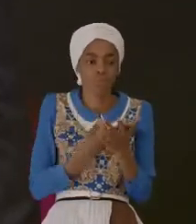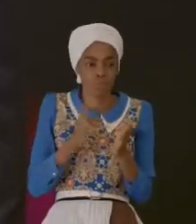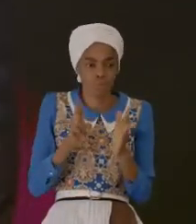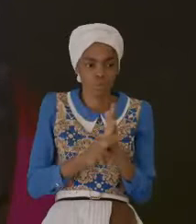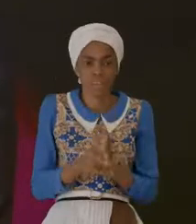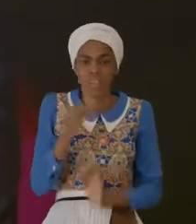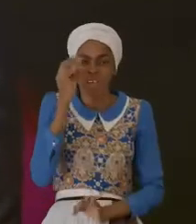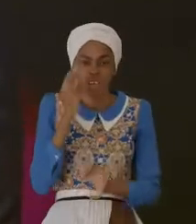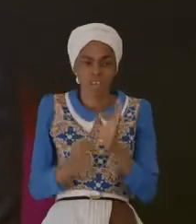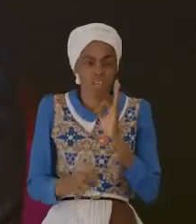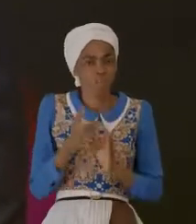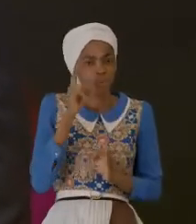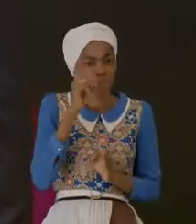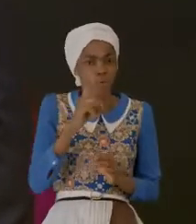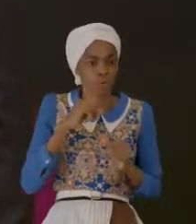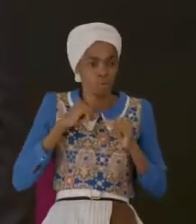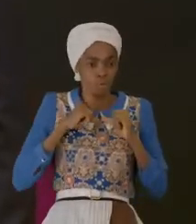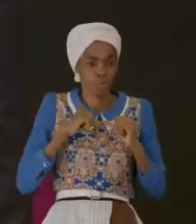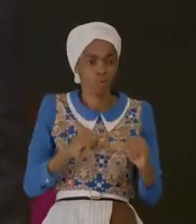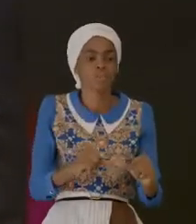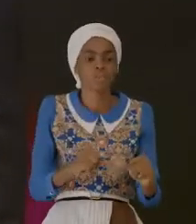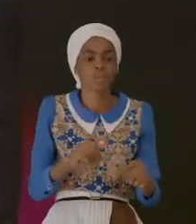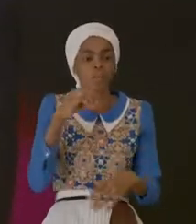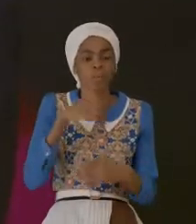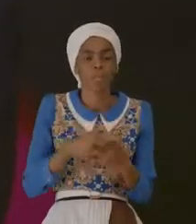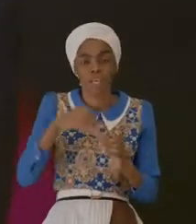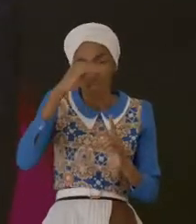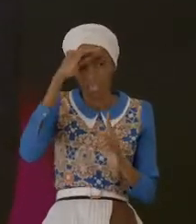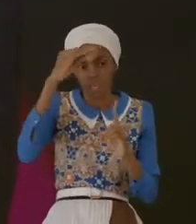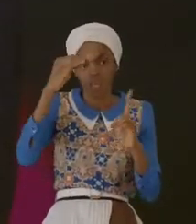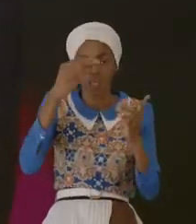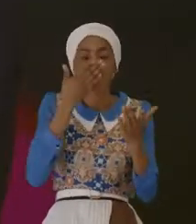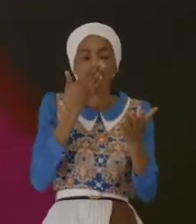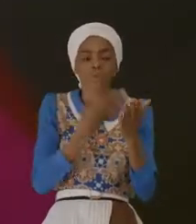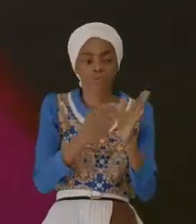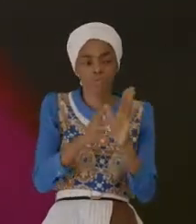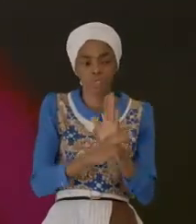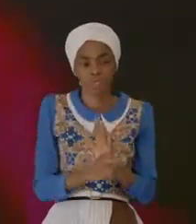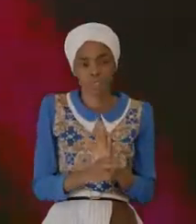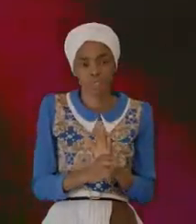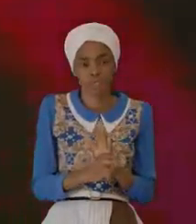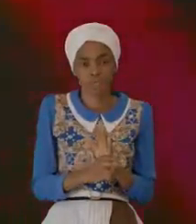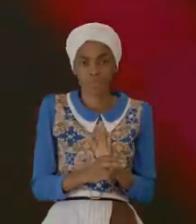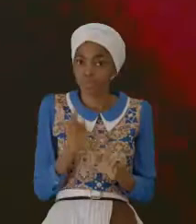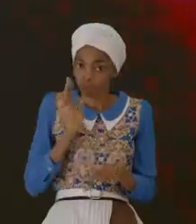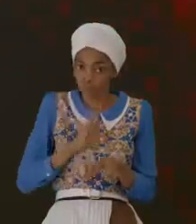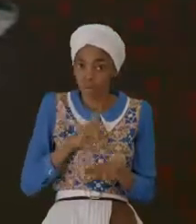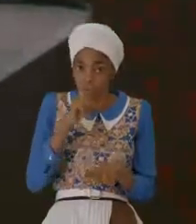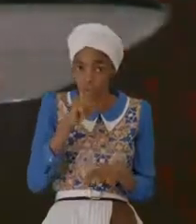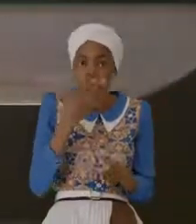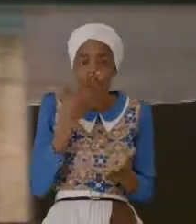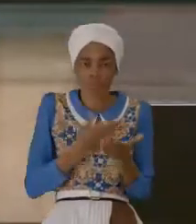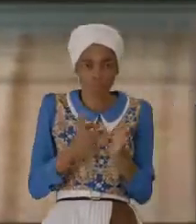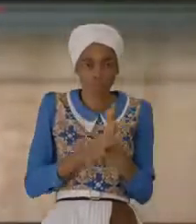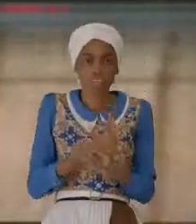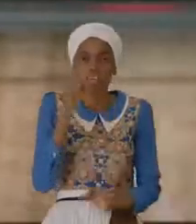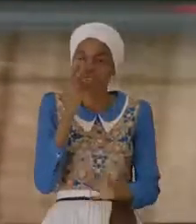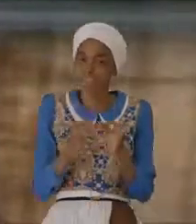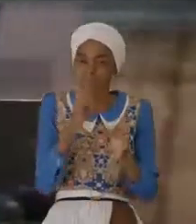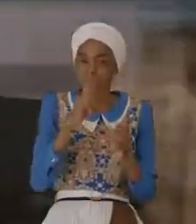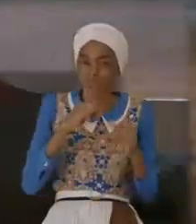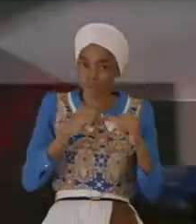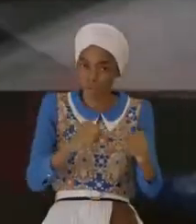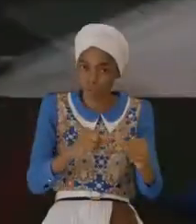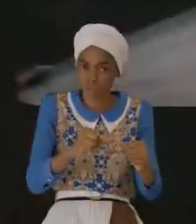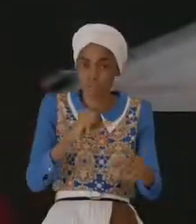if thou continue in his goodness on you goodness if you continue